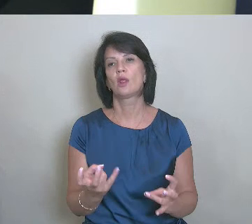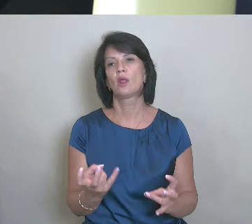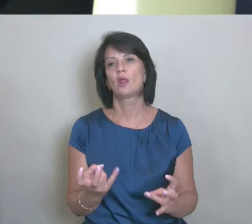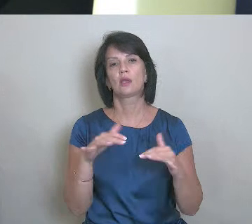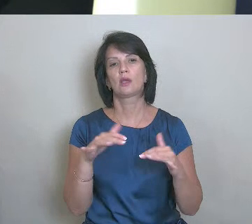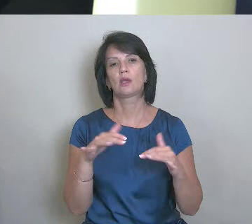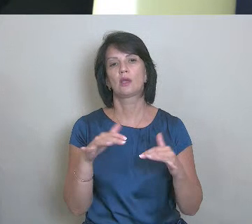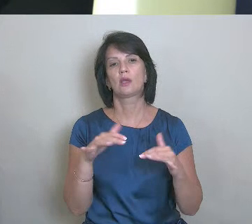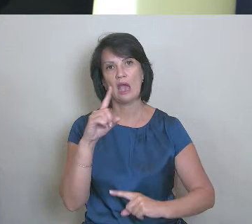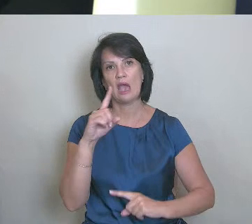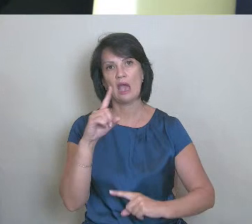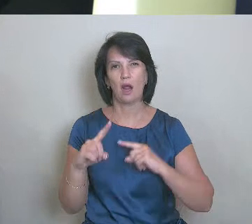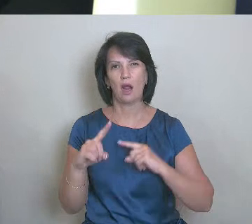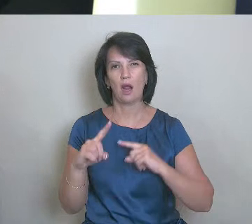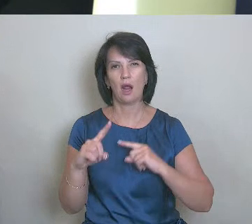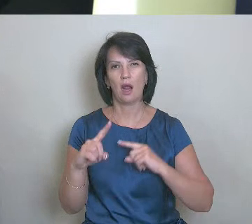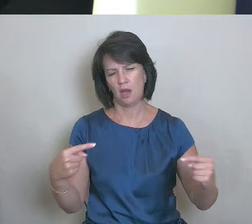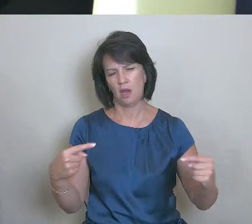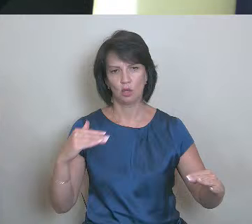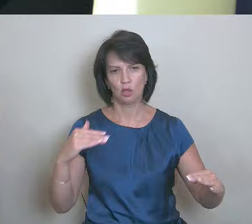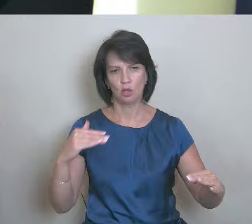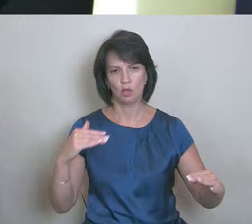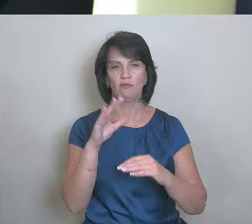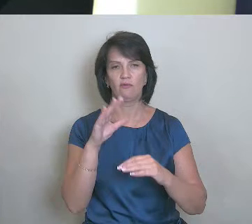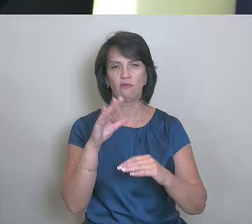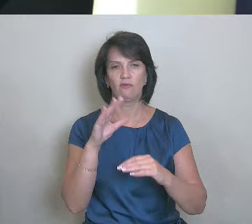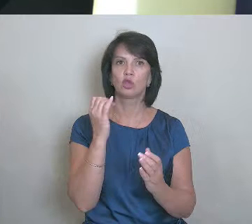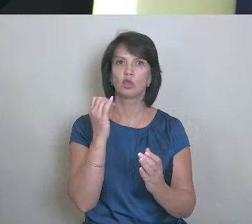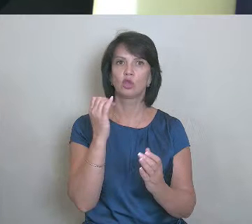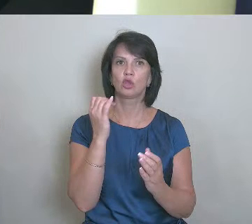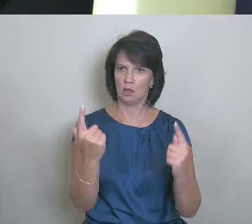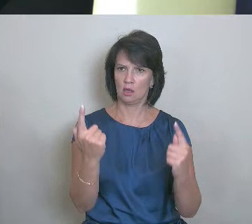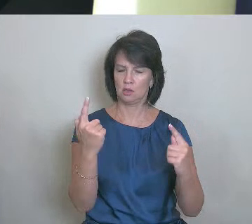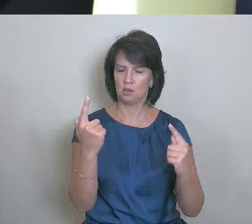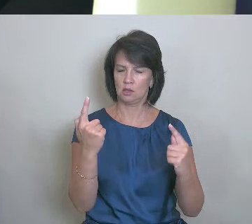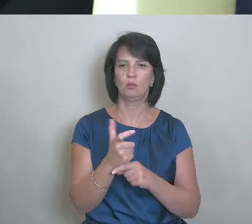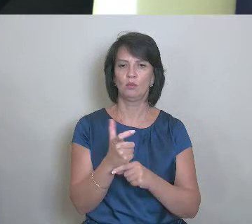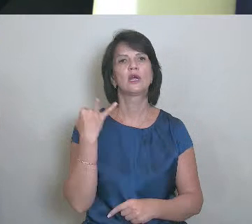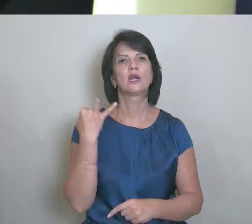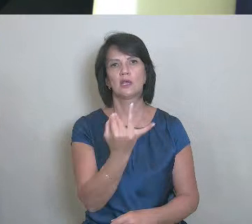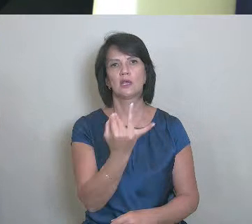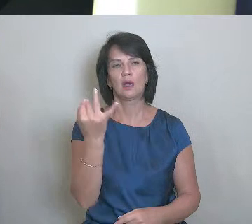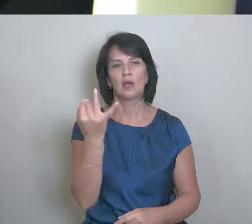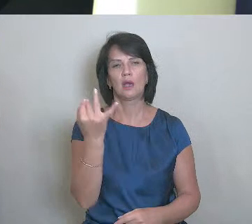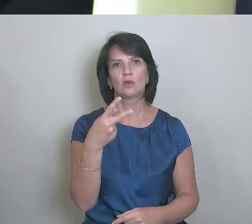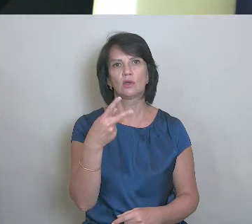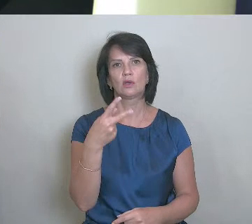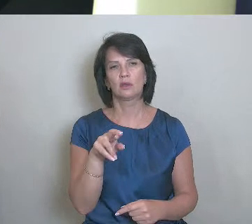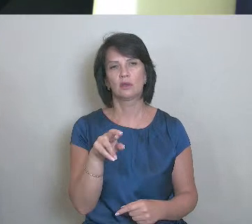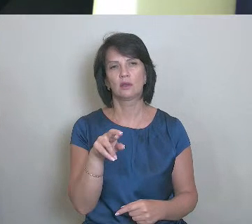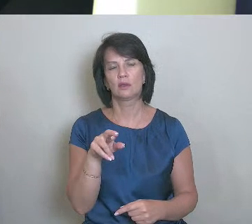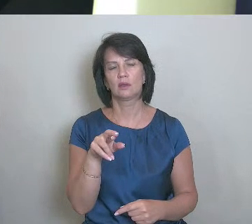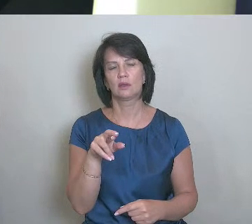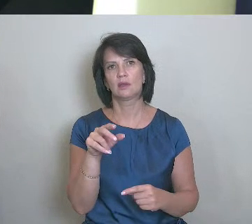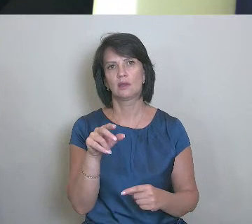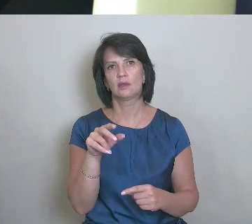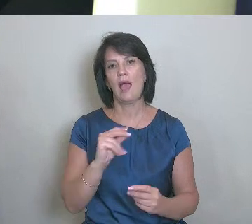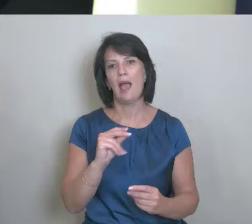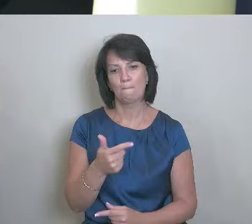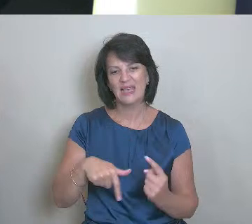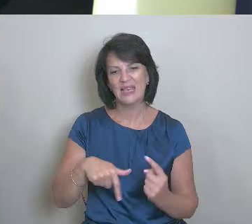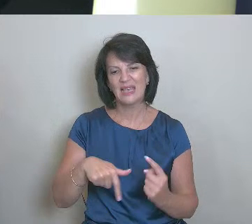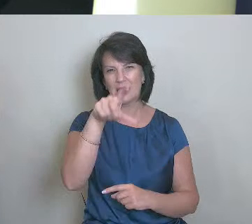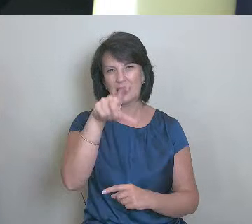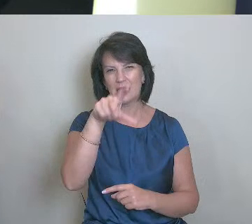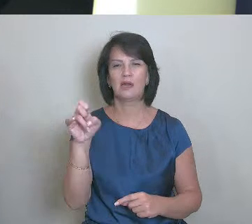reform, and at present the local councils of various levels is much more interesting for the political parties and for the